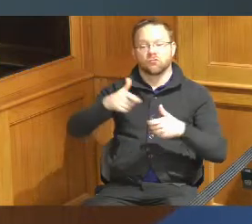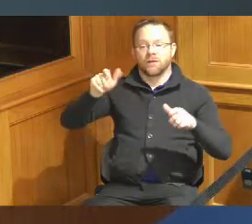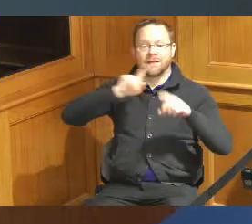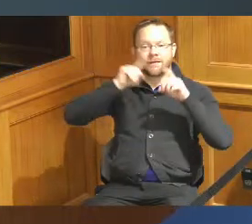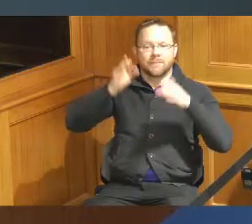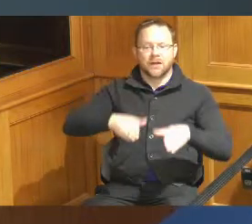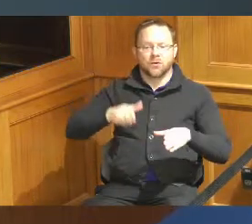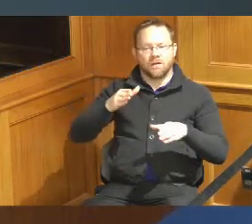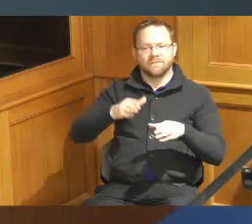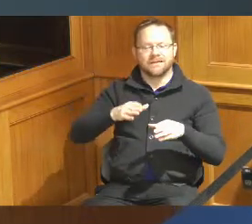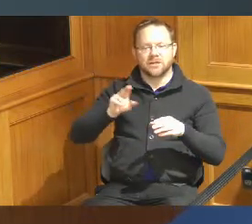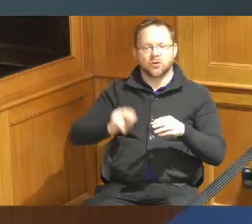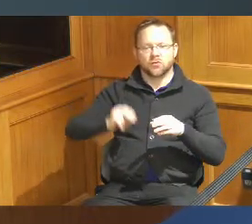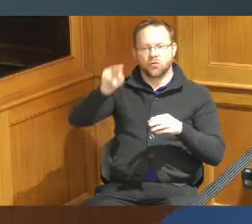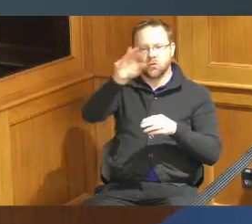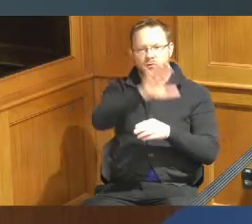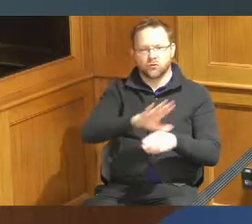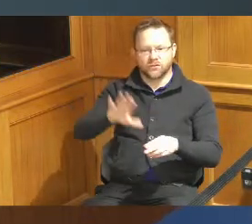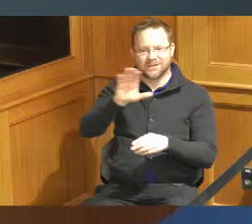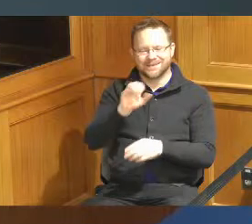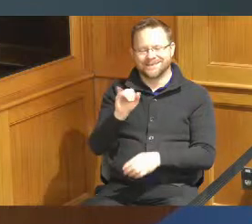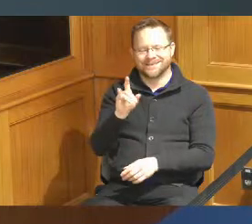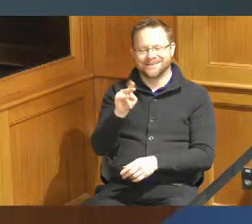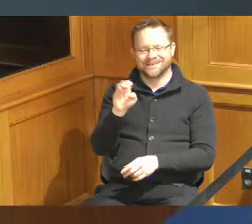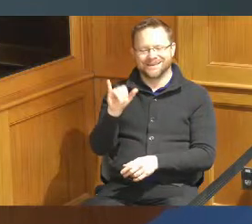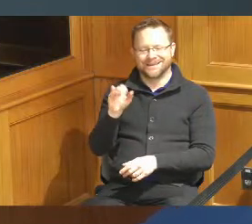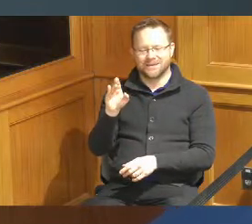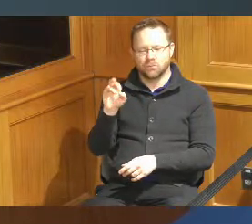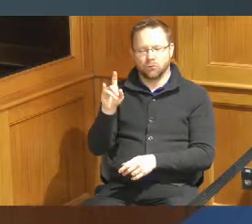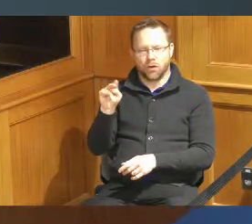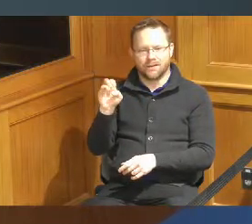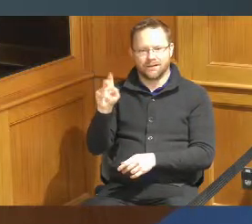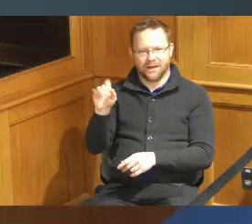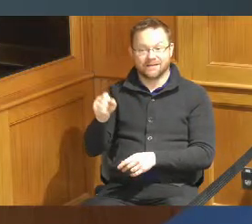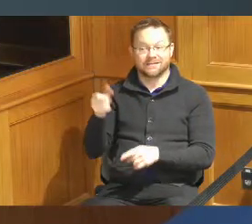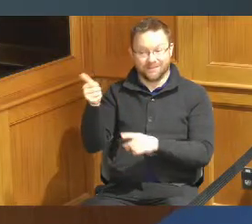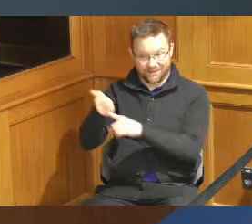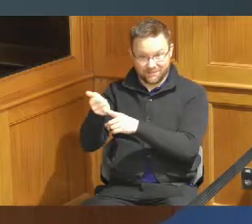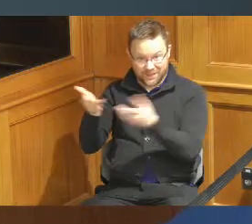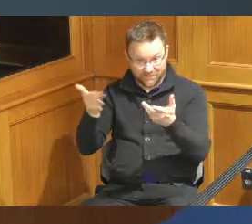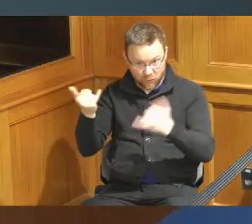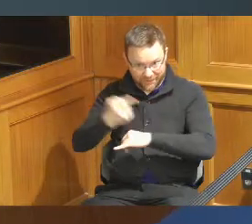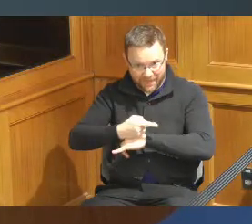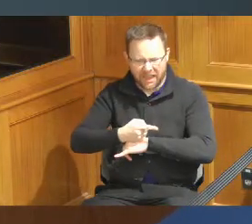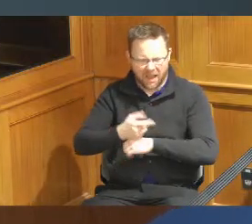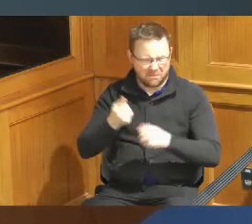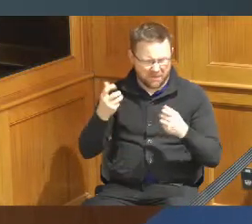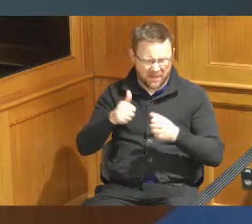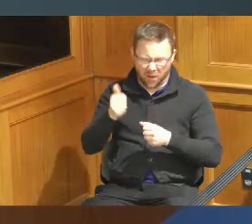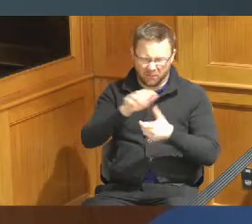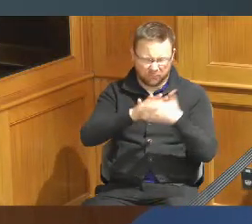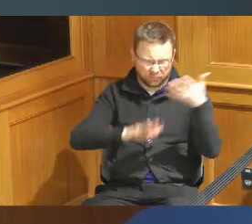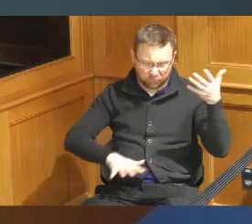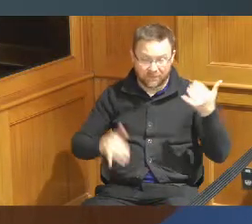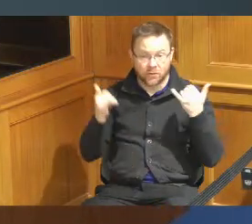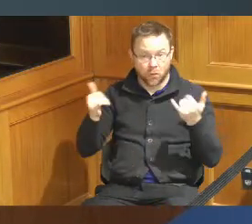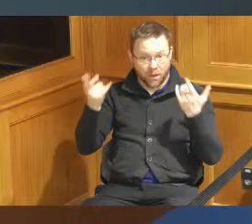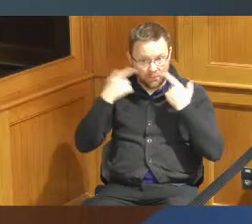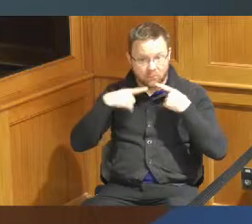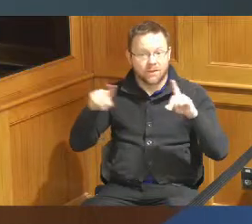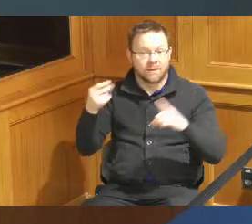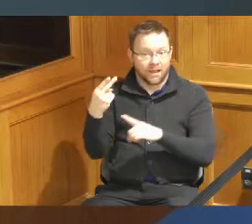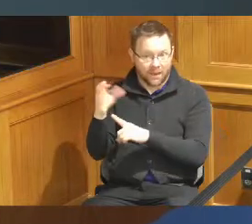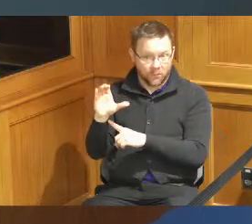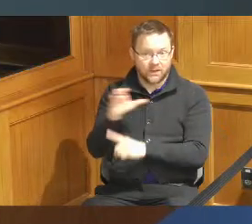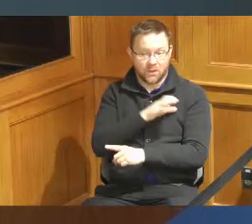Northern Jurisdiction, Mr. Sidney Broadnax, who is with us, and more. Therefore, be it proclaimed that